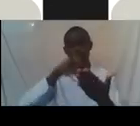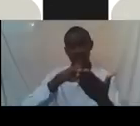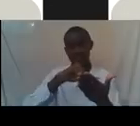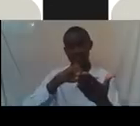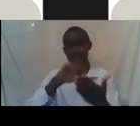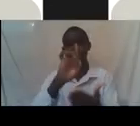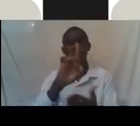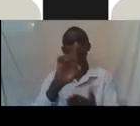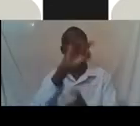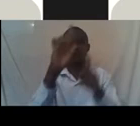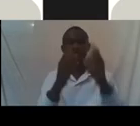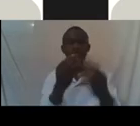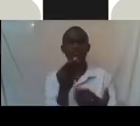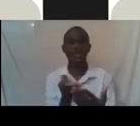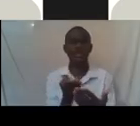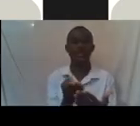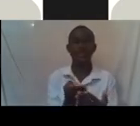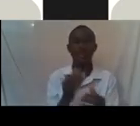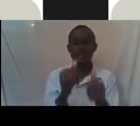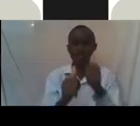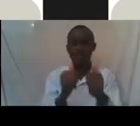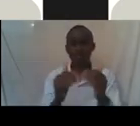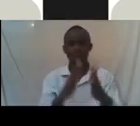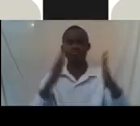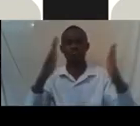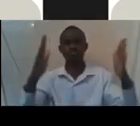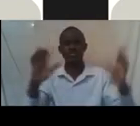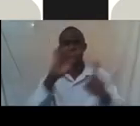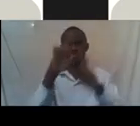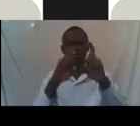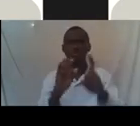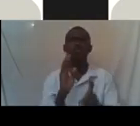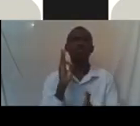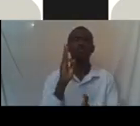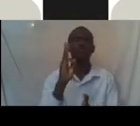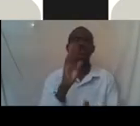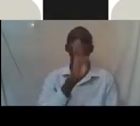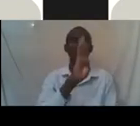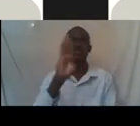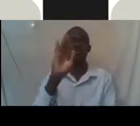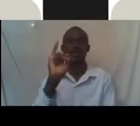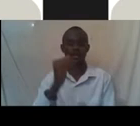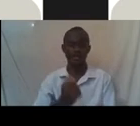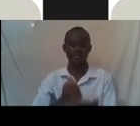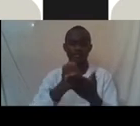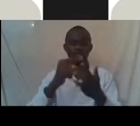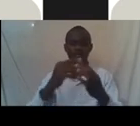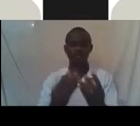here, which is a broad question. Will BBI help solve the problems